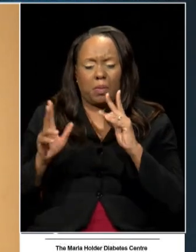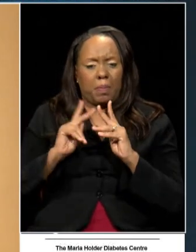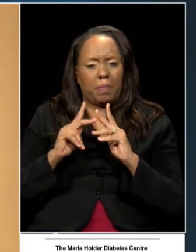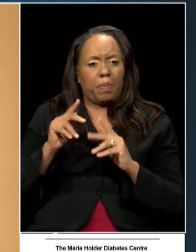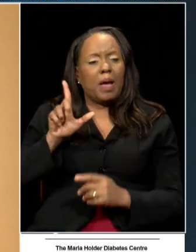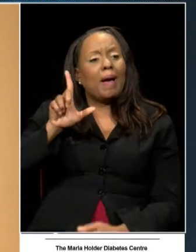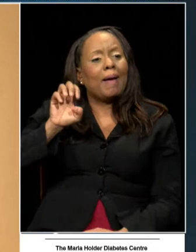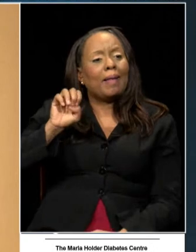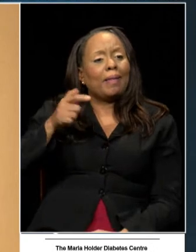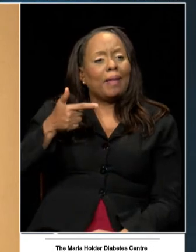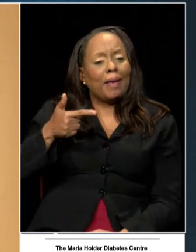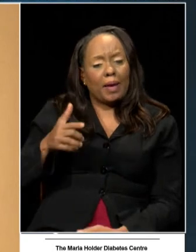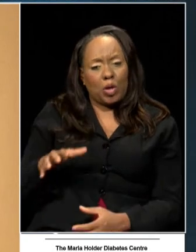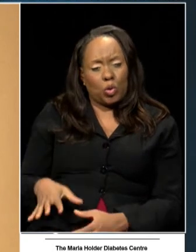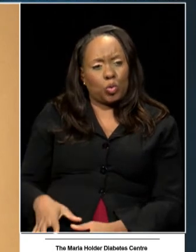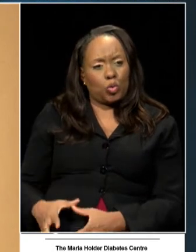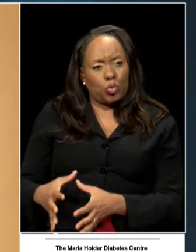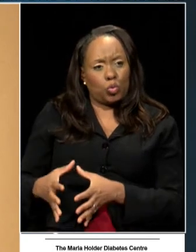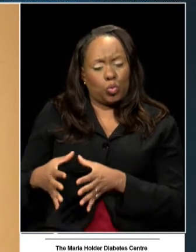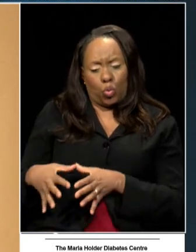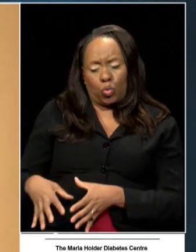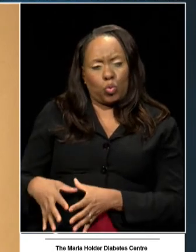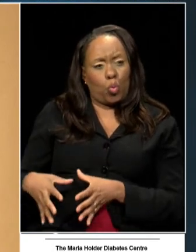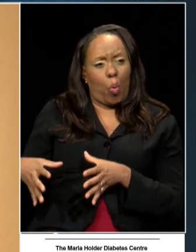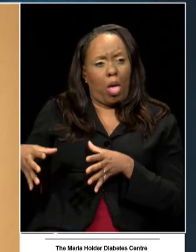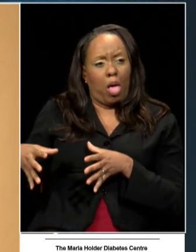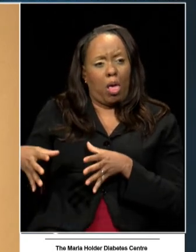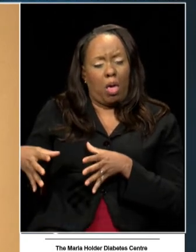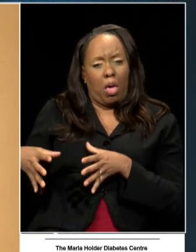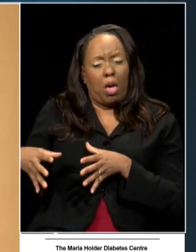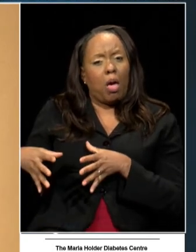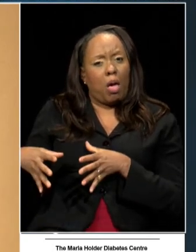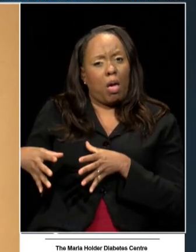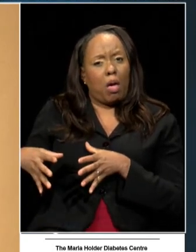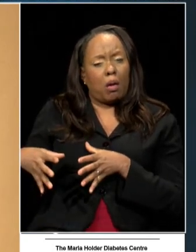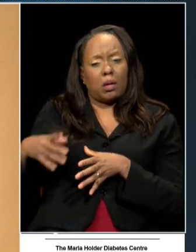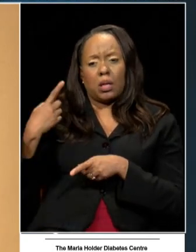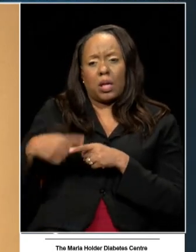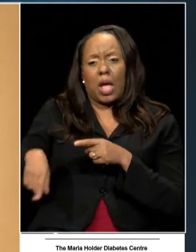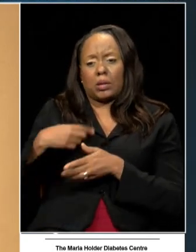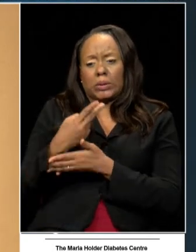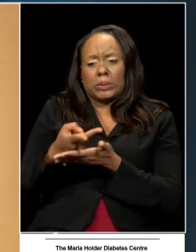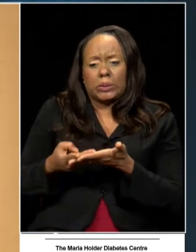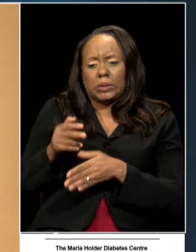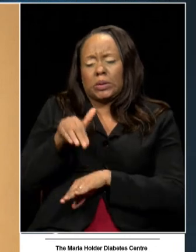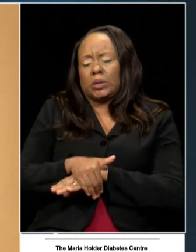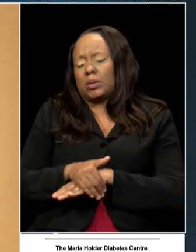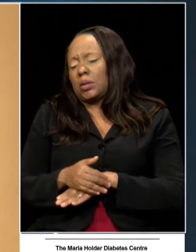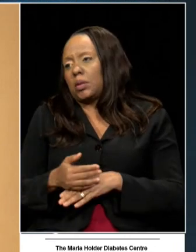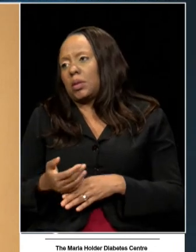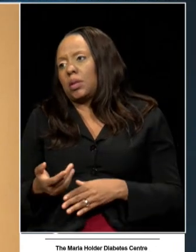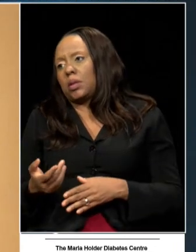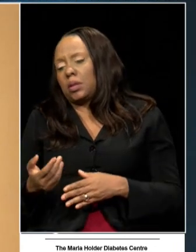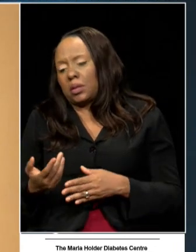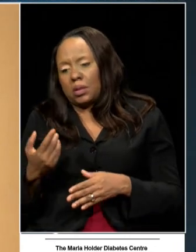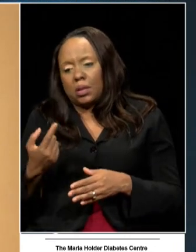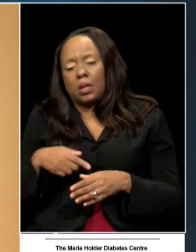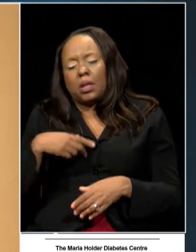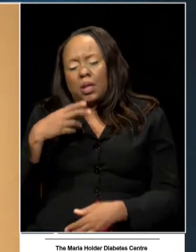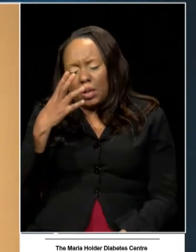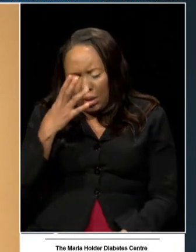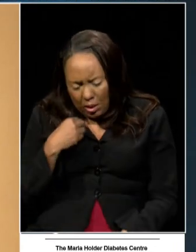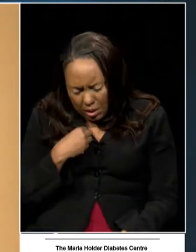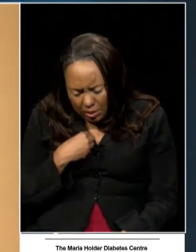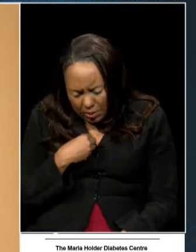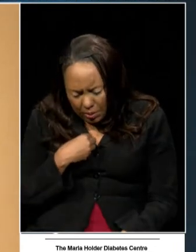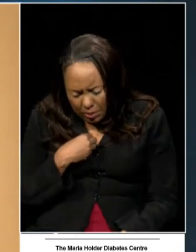have difficulty lying down flat at night. They sometimes get them in the night, can't catch the breath because of the lungs filling